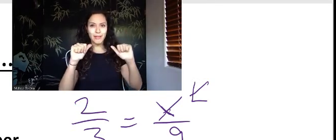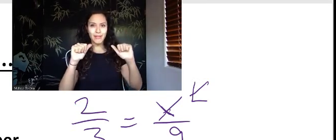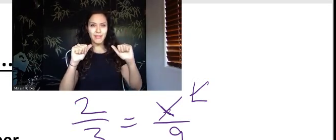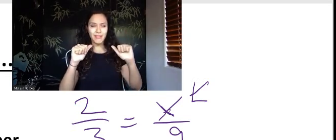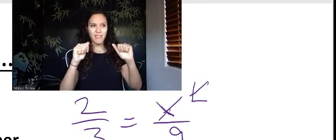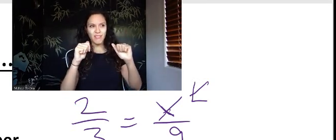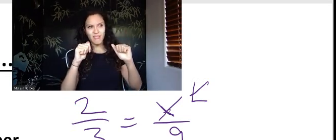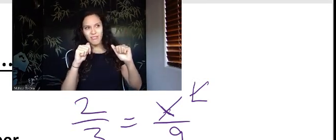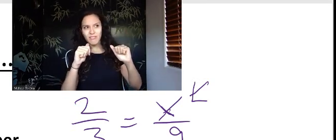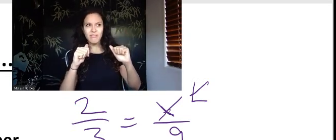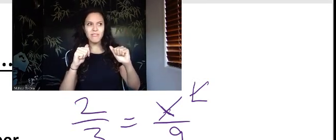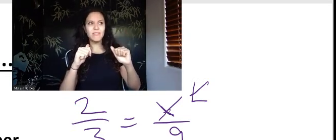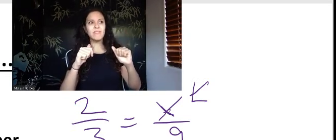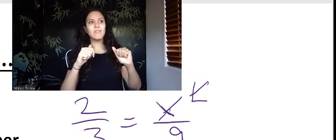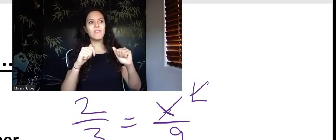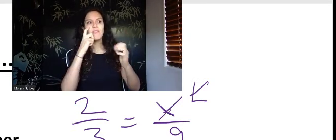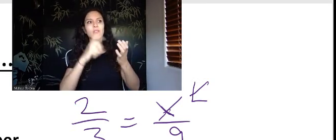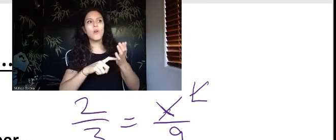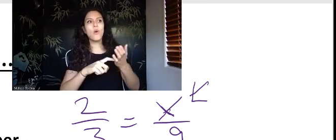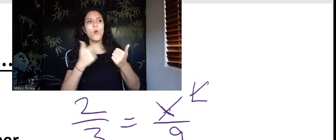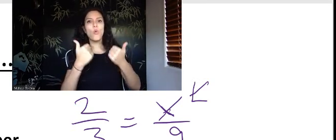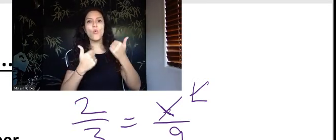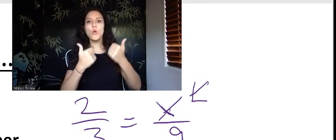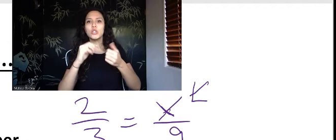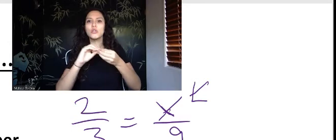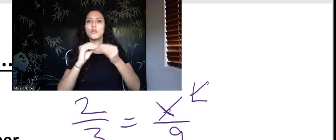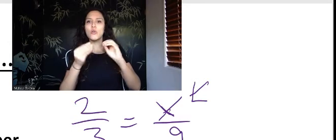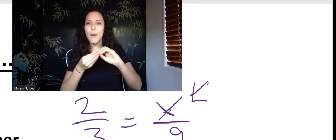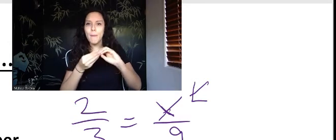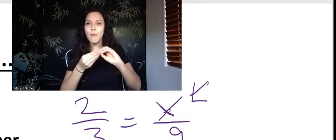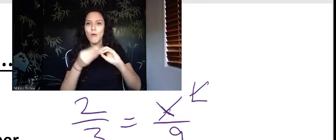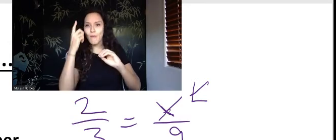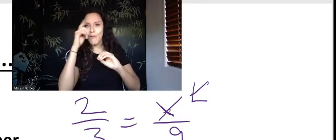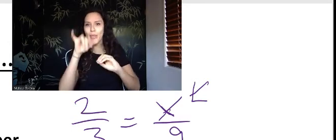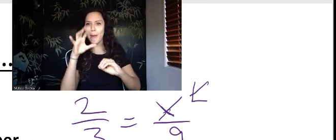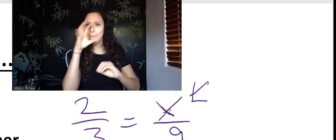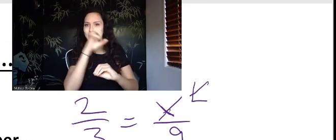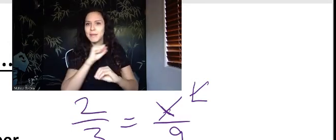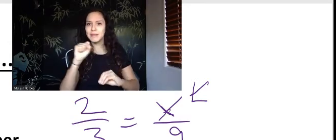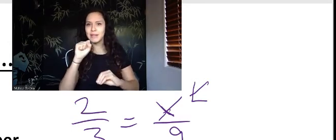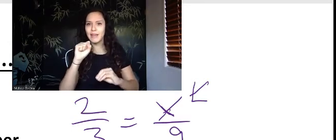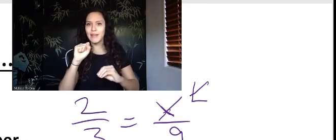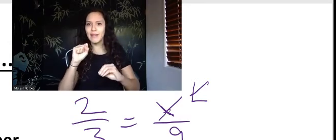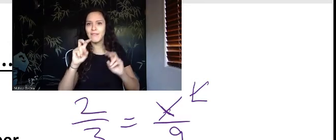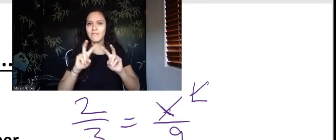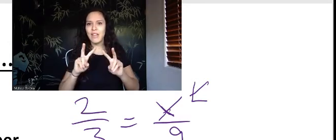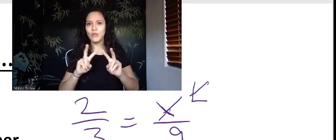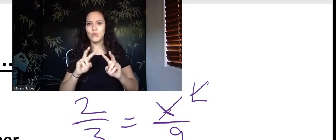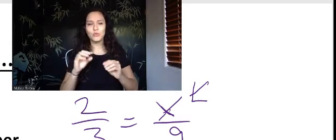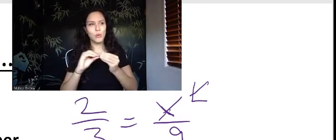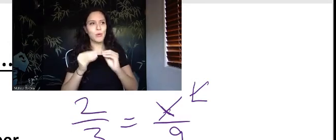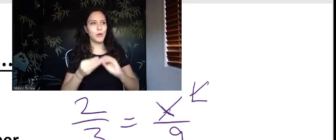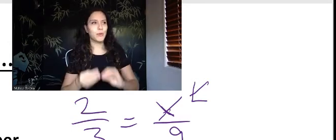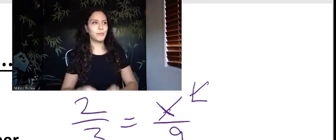way. Remember, we're trying to find the variable value to make the proportion true.